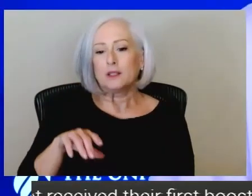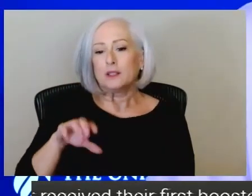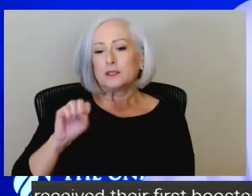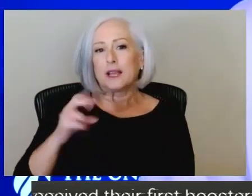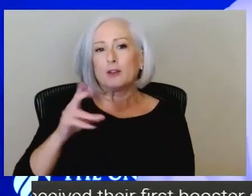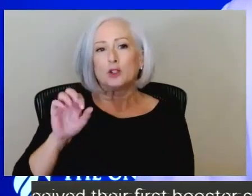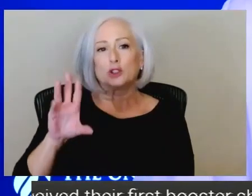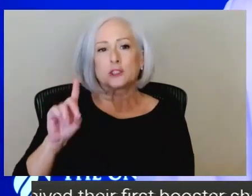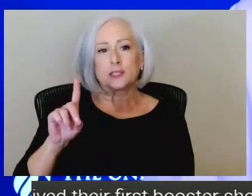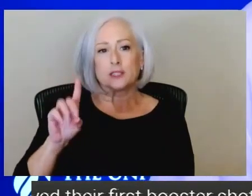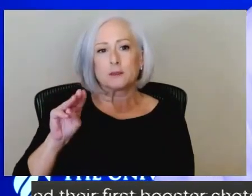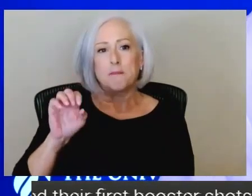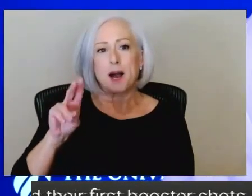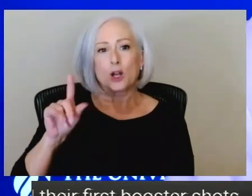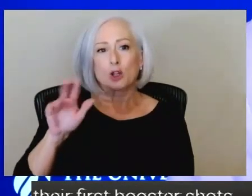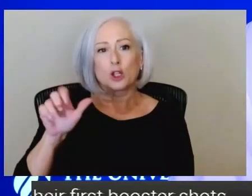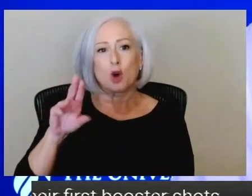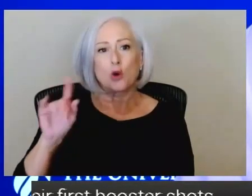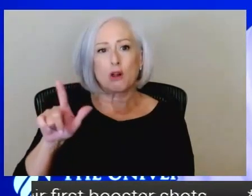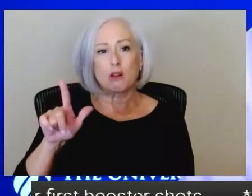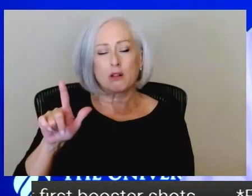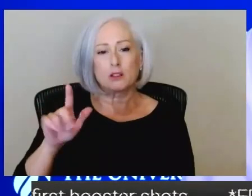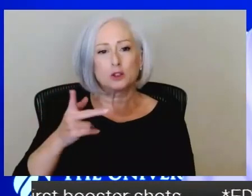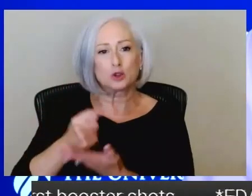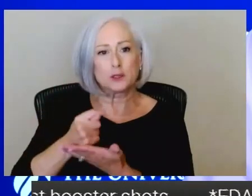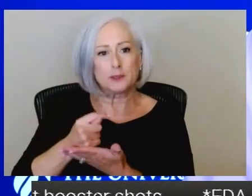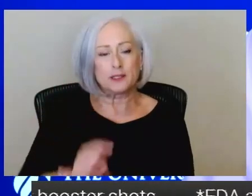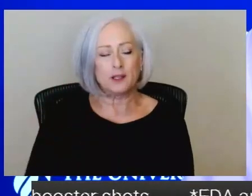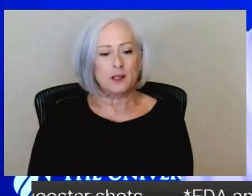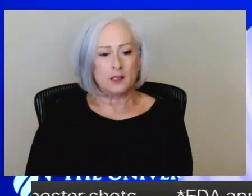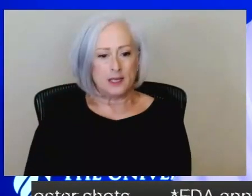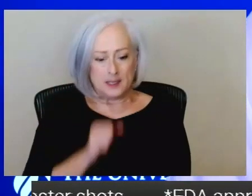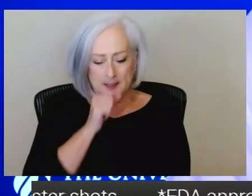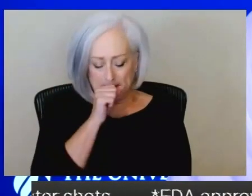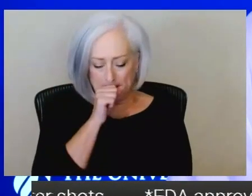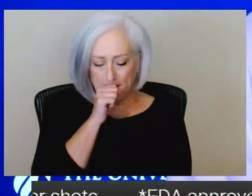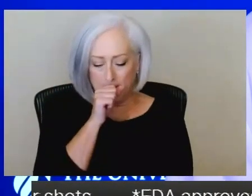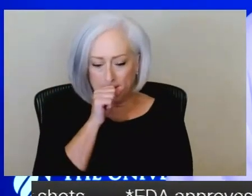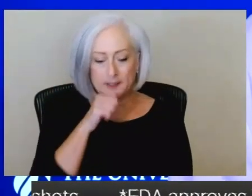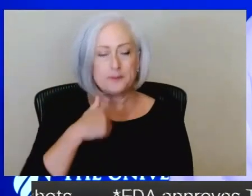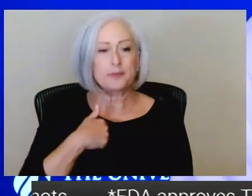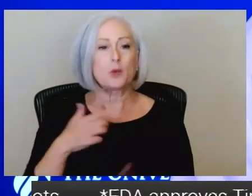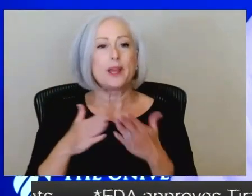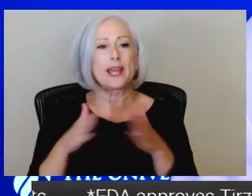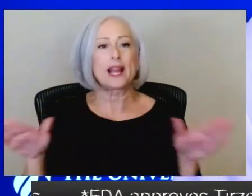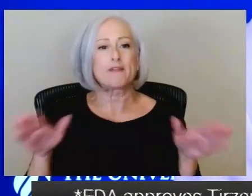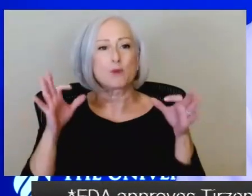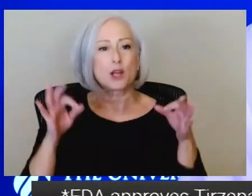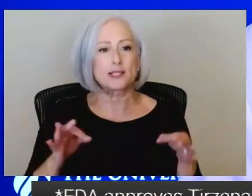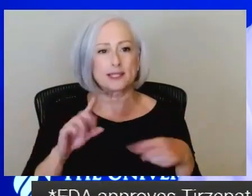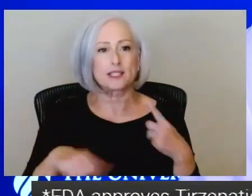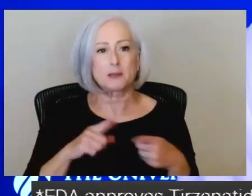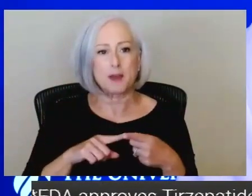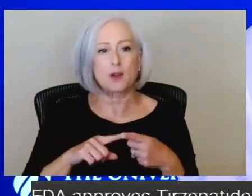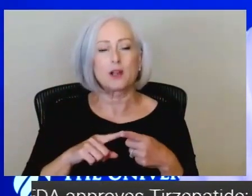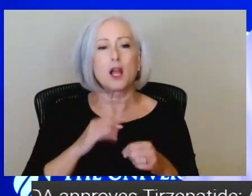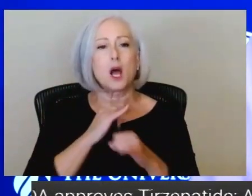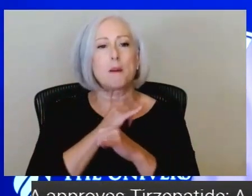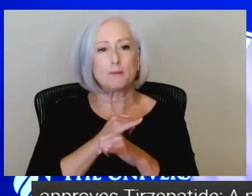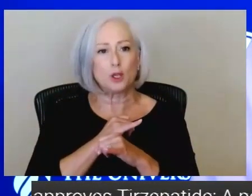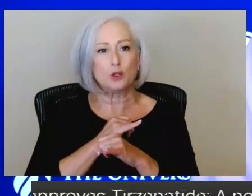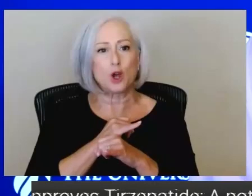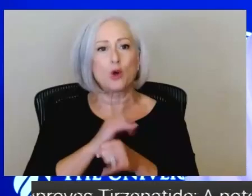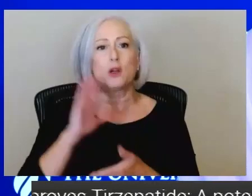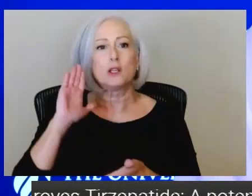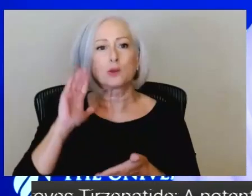I think that really we can make broad definitions of immunosuppression. CellCept is certainly an immunosuppressive drug. I